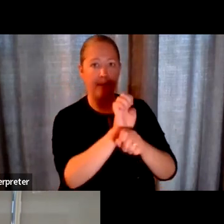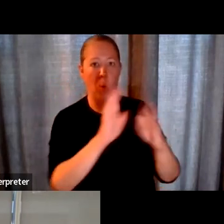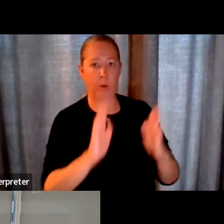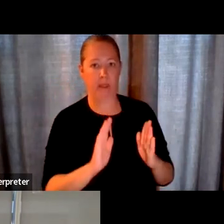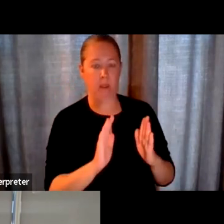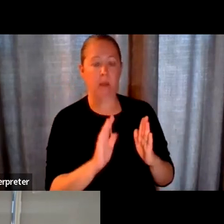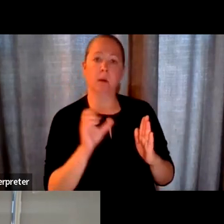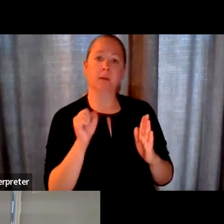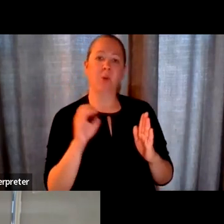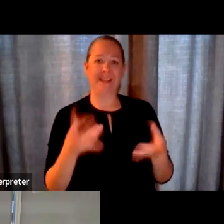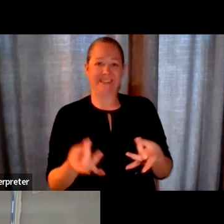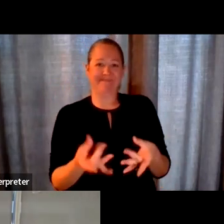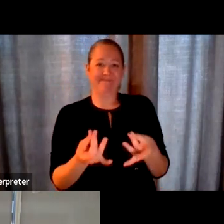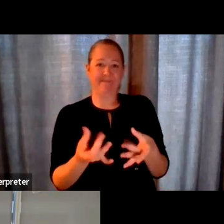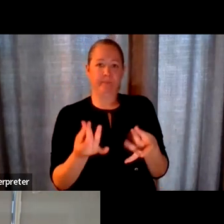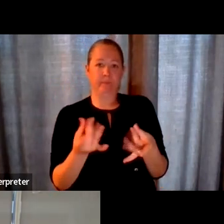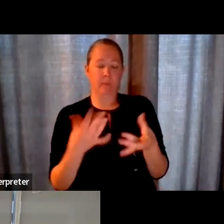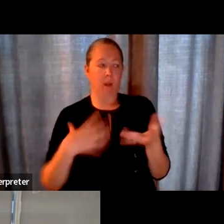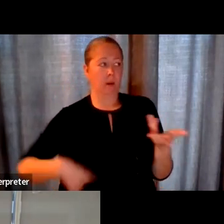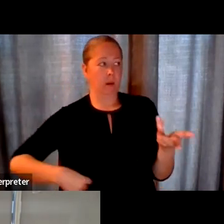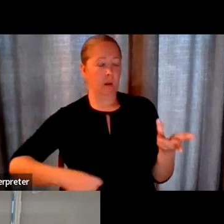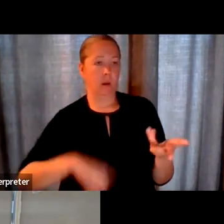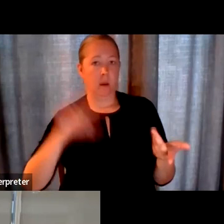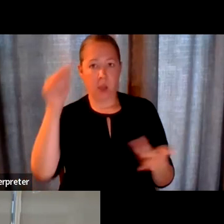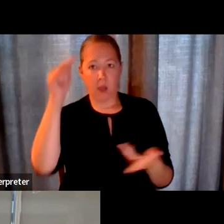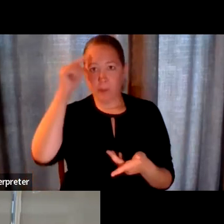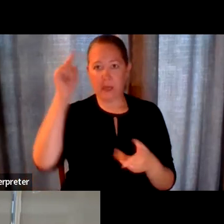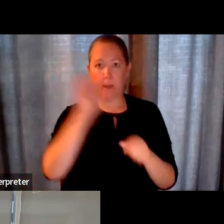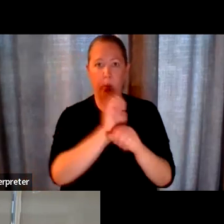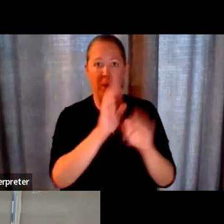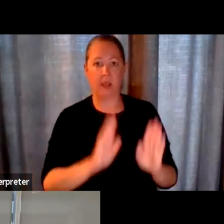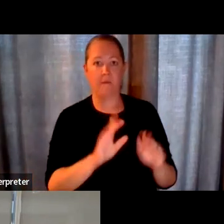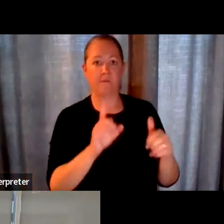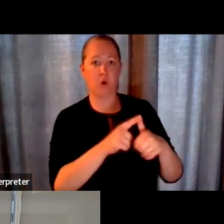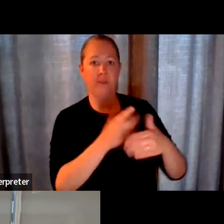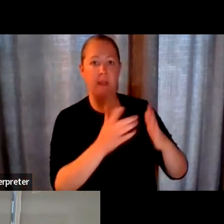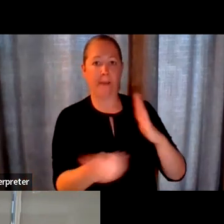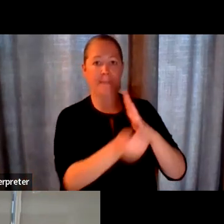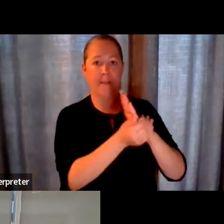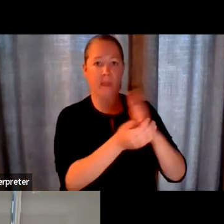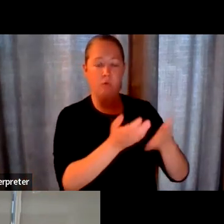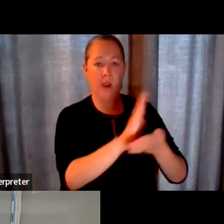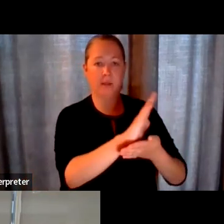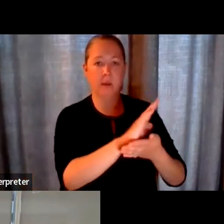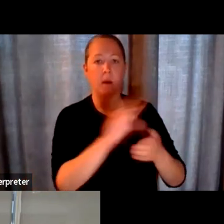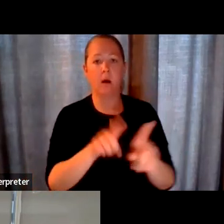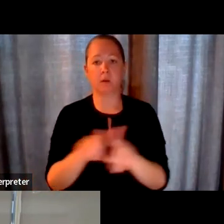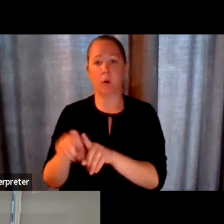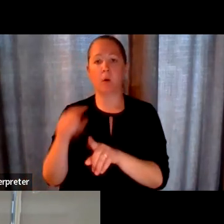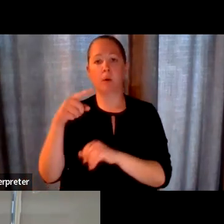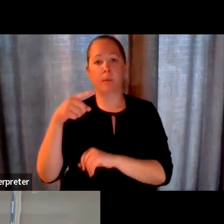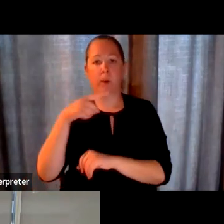that tension of government employees' First Amendment rights and also a public employer's interest in regulating speech